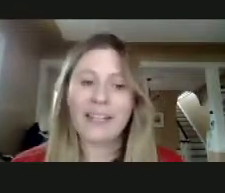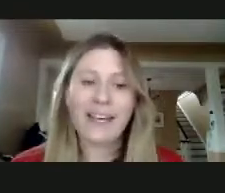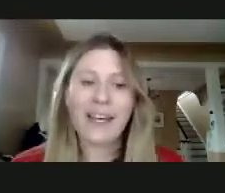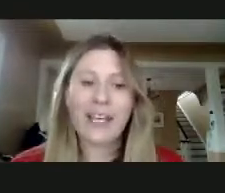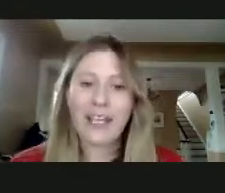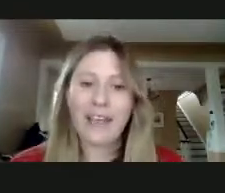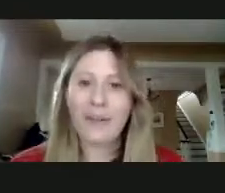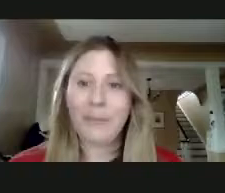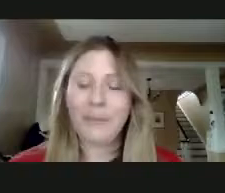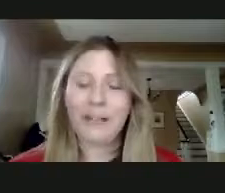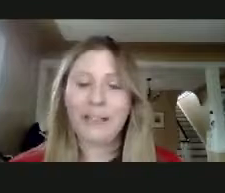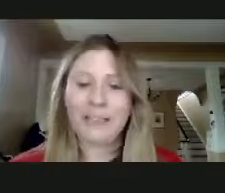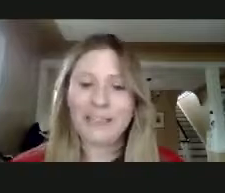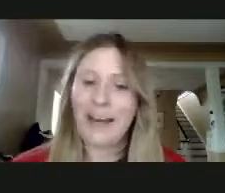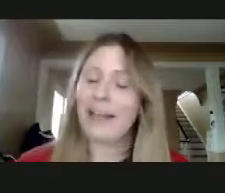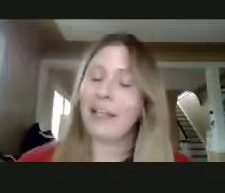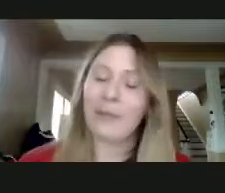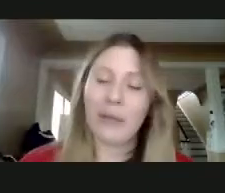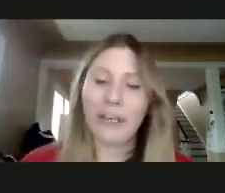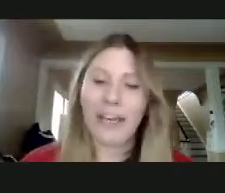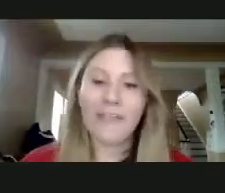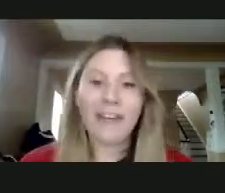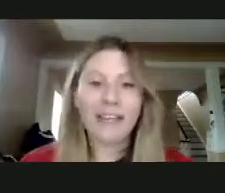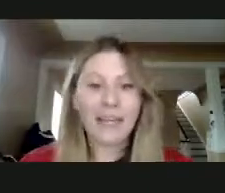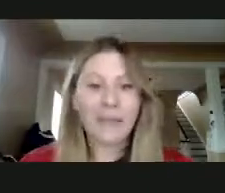313-876-4000. If you prefer to talk and